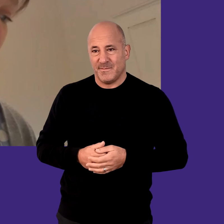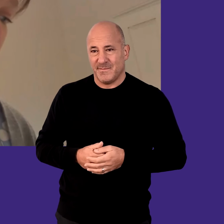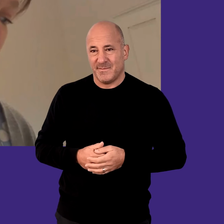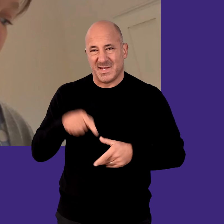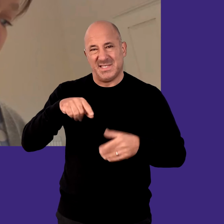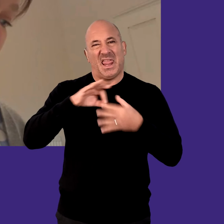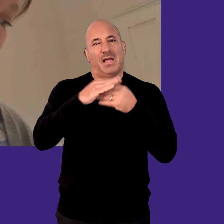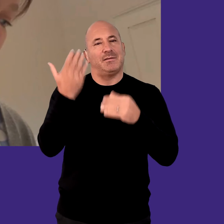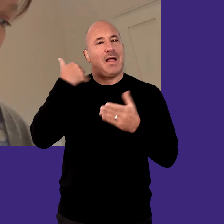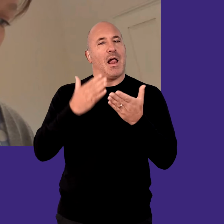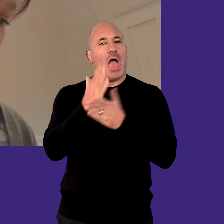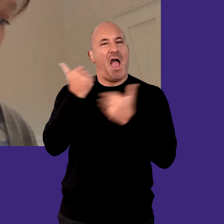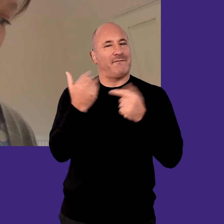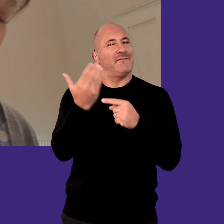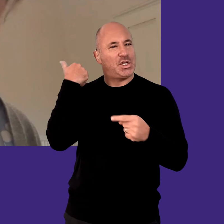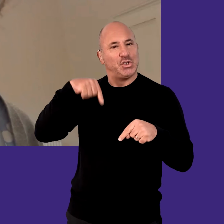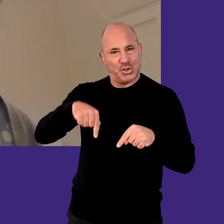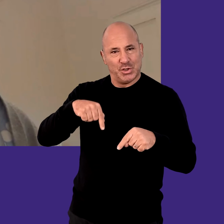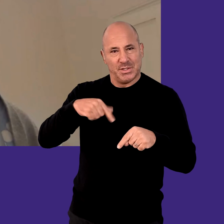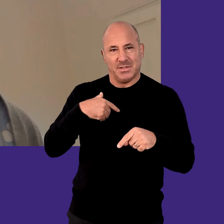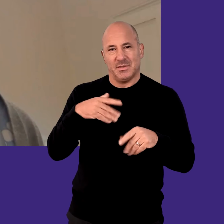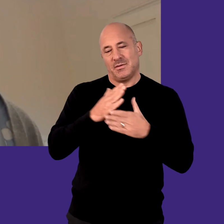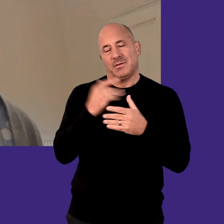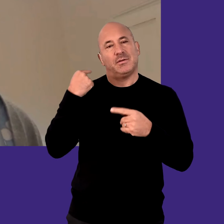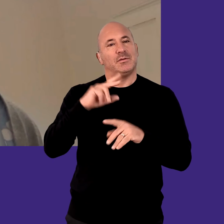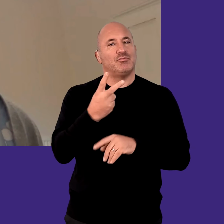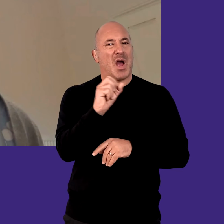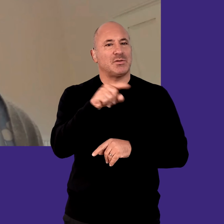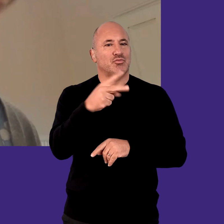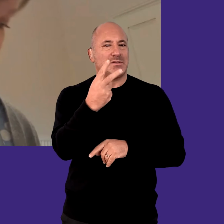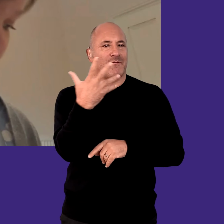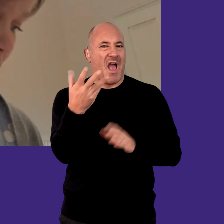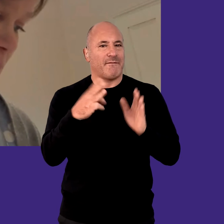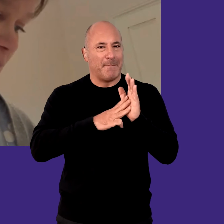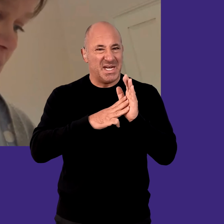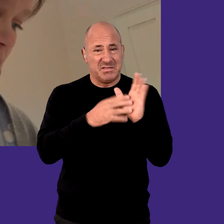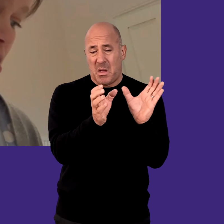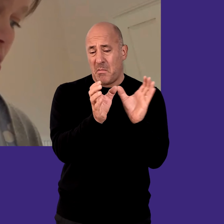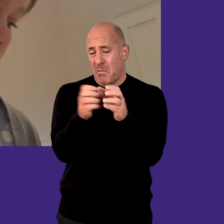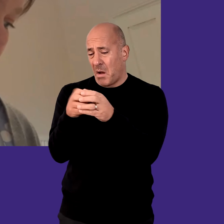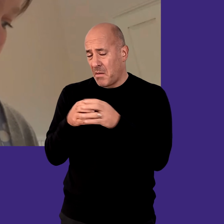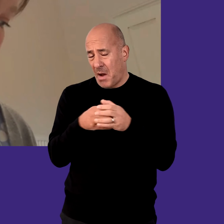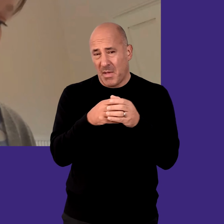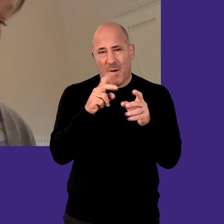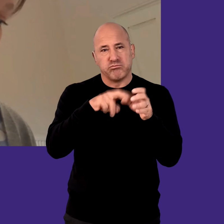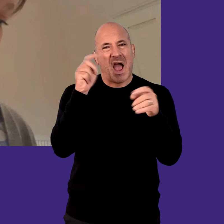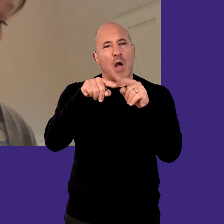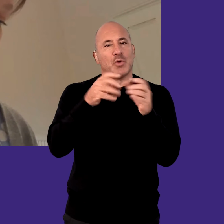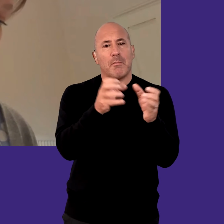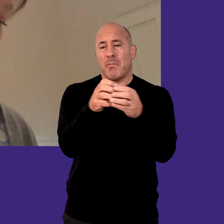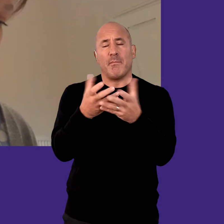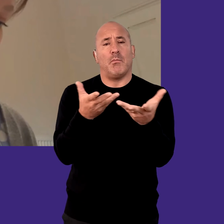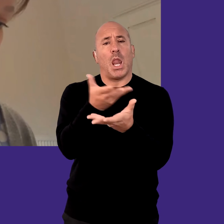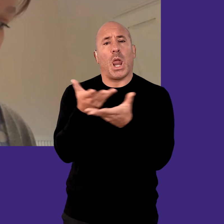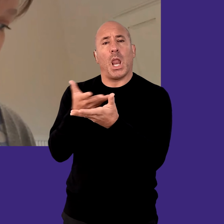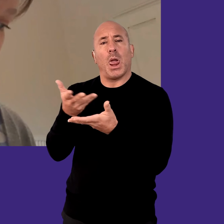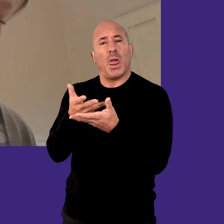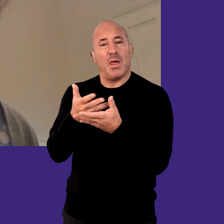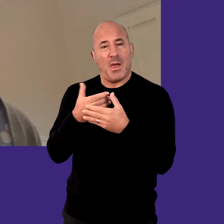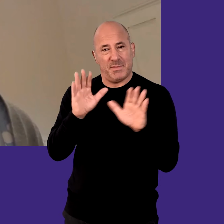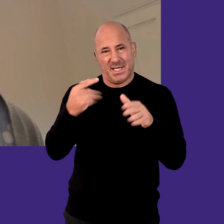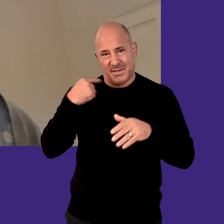can. So today I'm going to kind of give you about 20 to 25 minutes to just be in small groups and